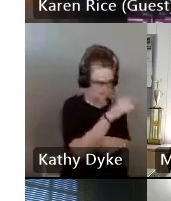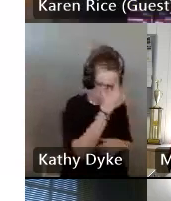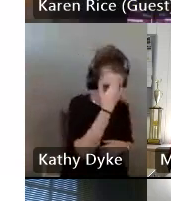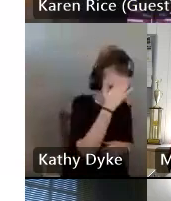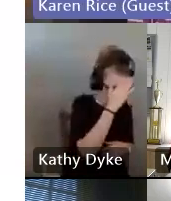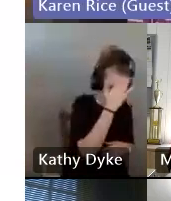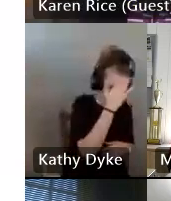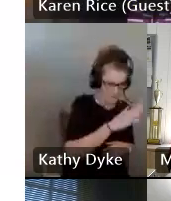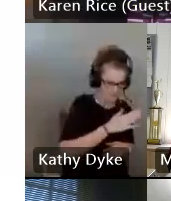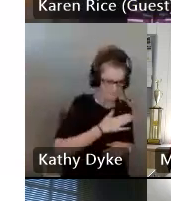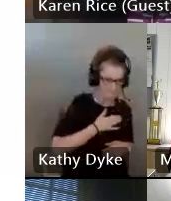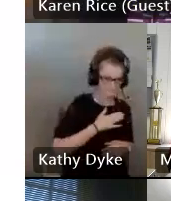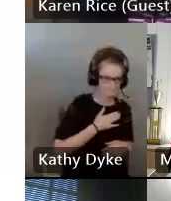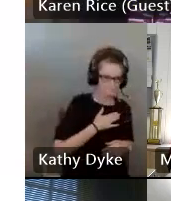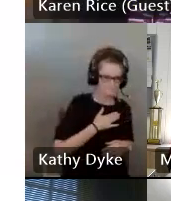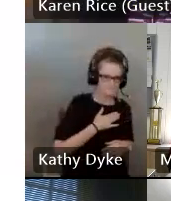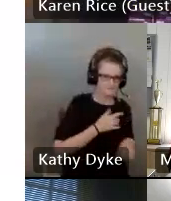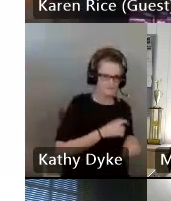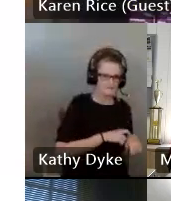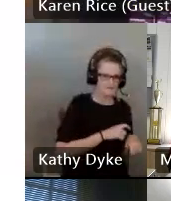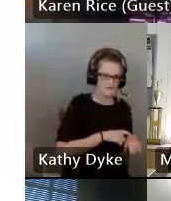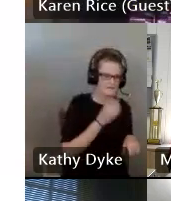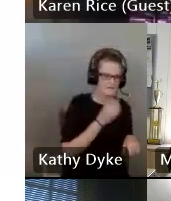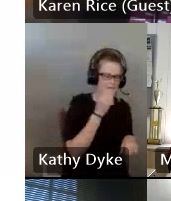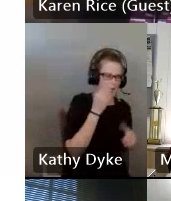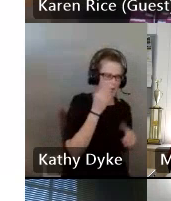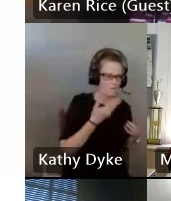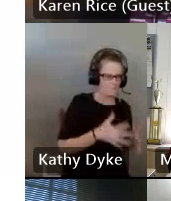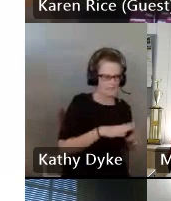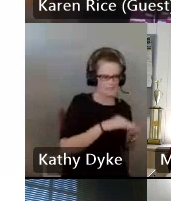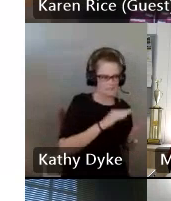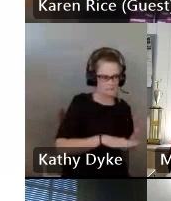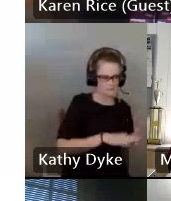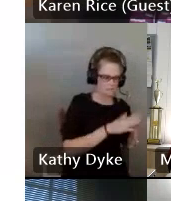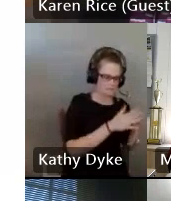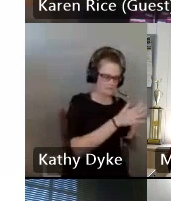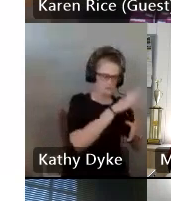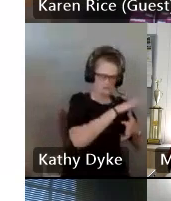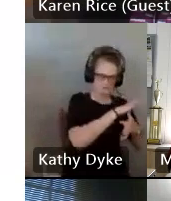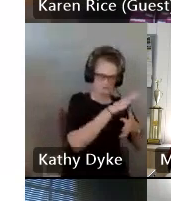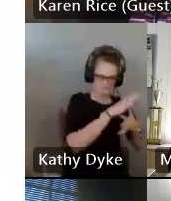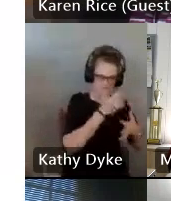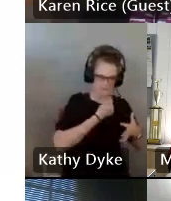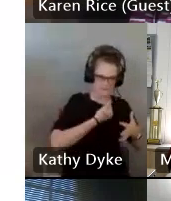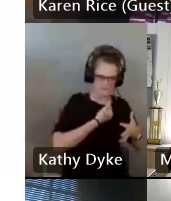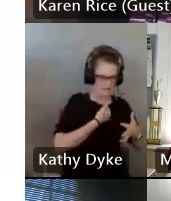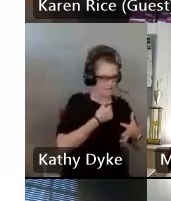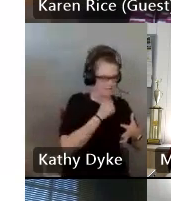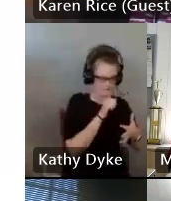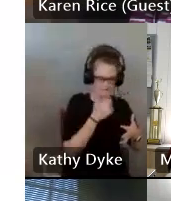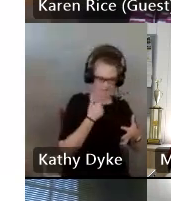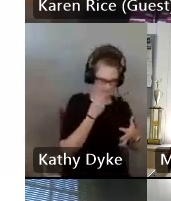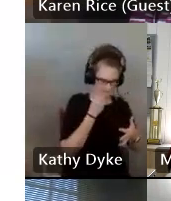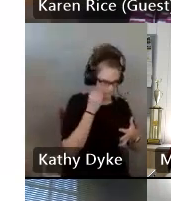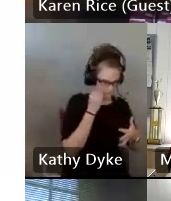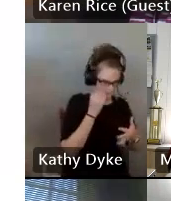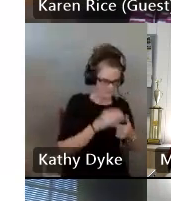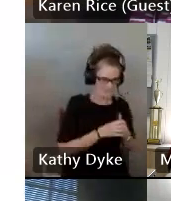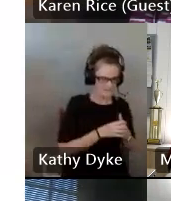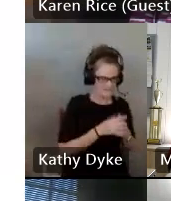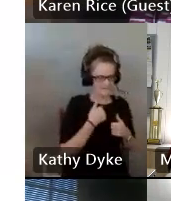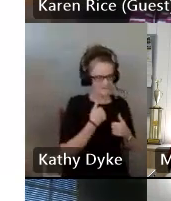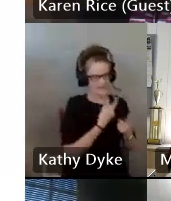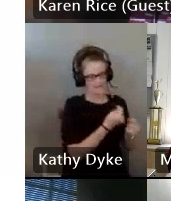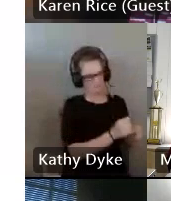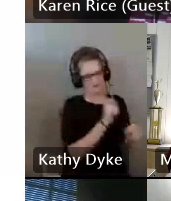know, I spent time as a homeless student when I was a junior and senior. So I try